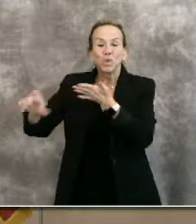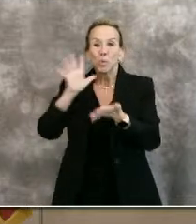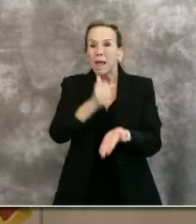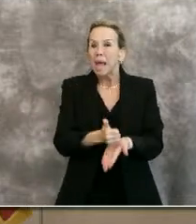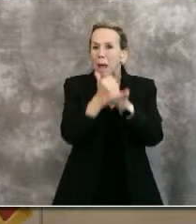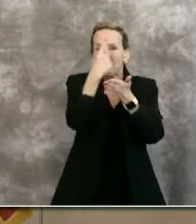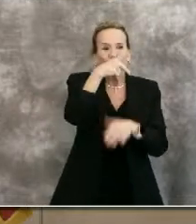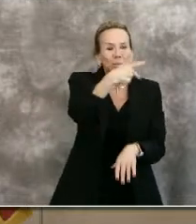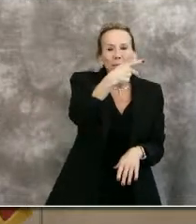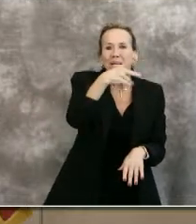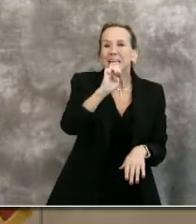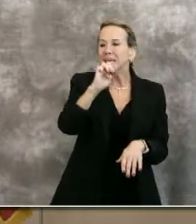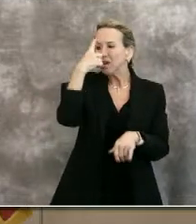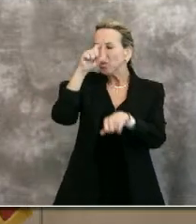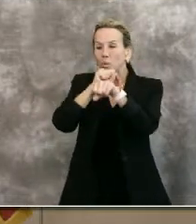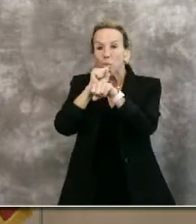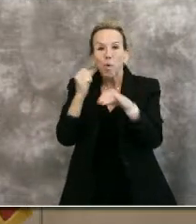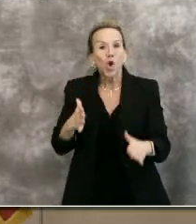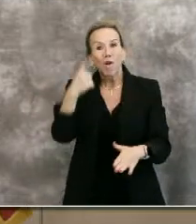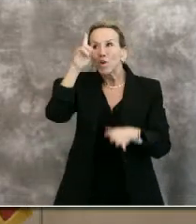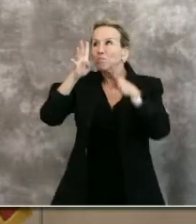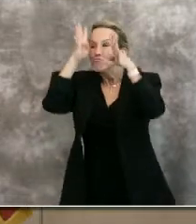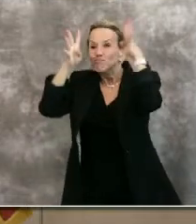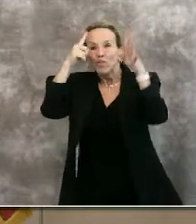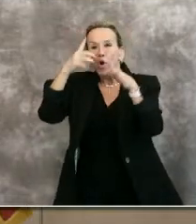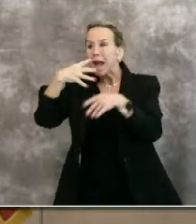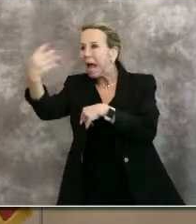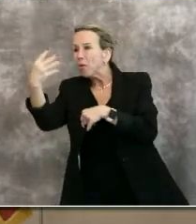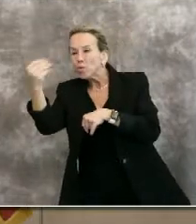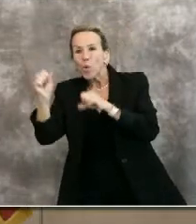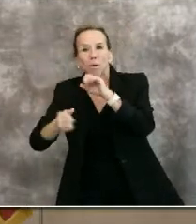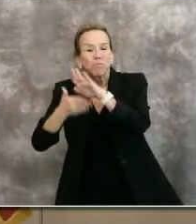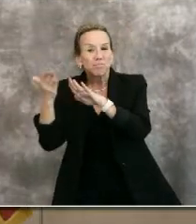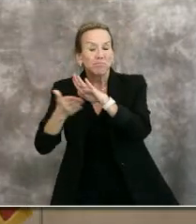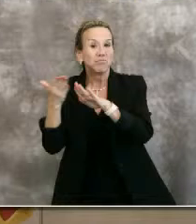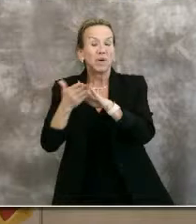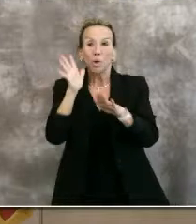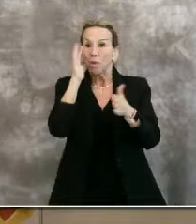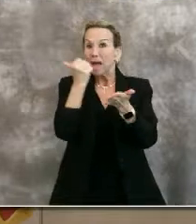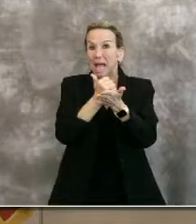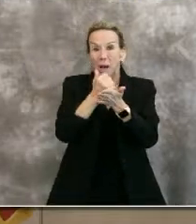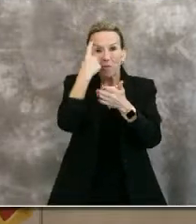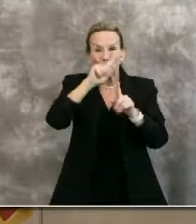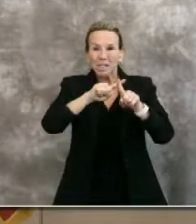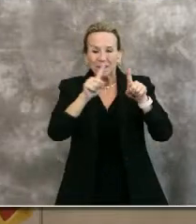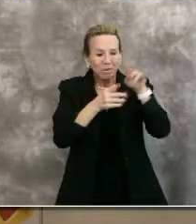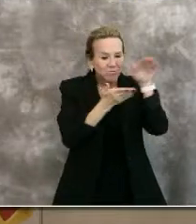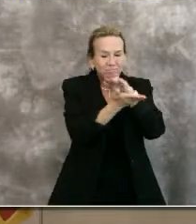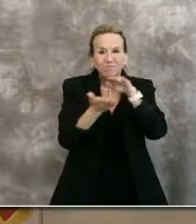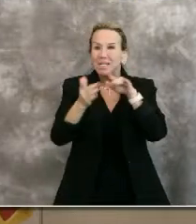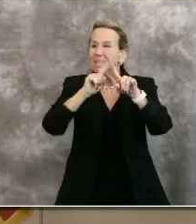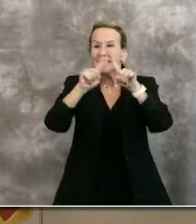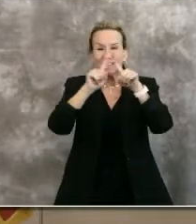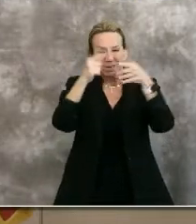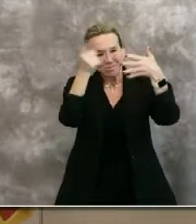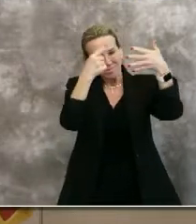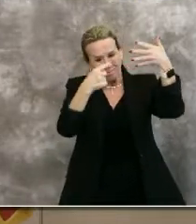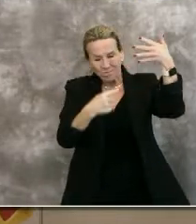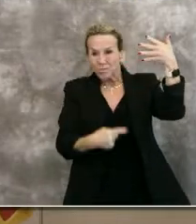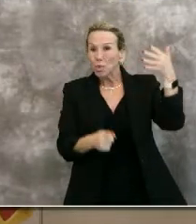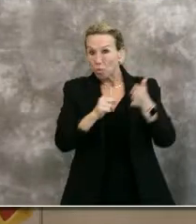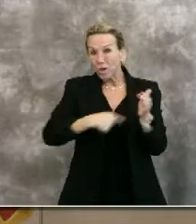support renovations to allow for outdoor operations, pay vendor invoices, and help with a variety of other